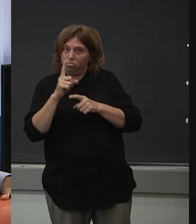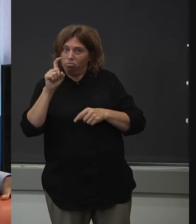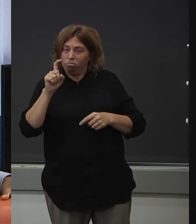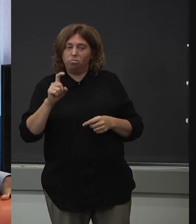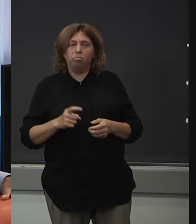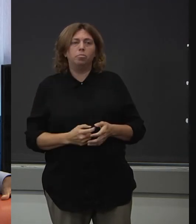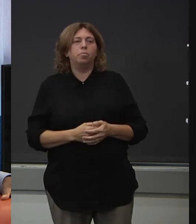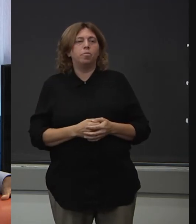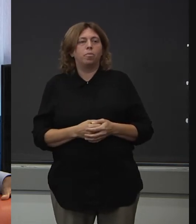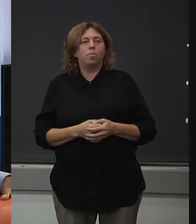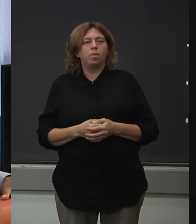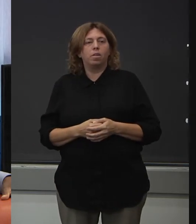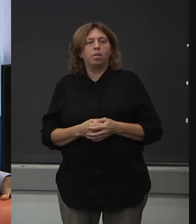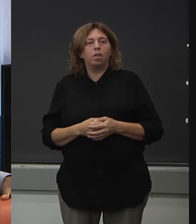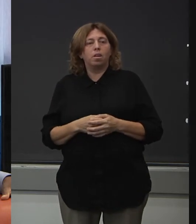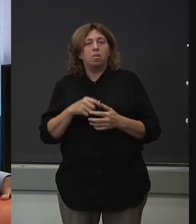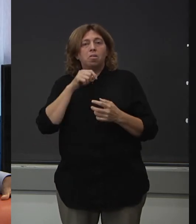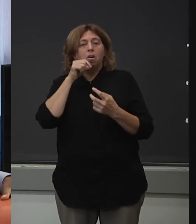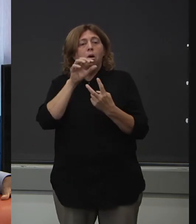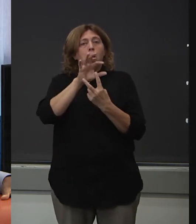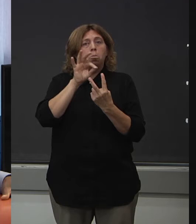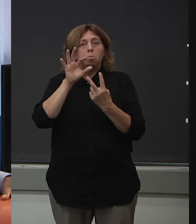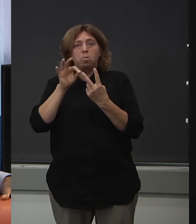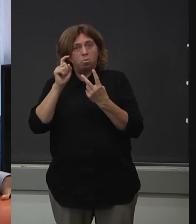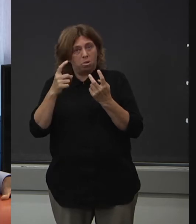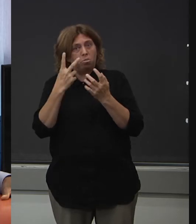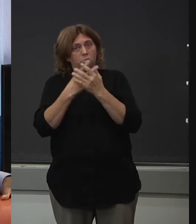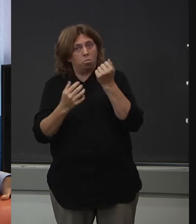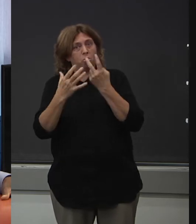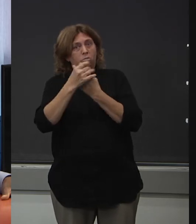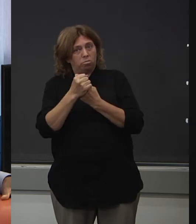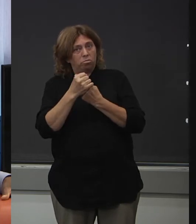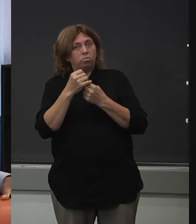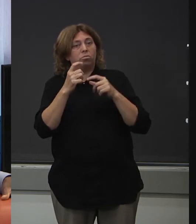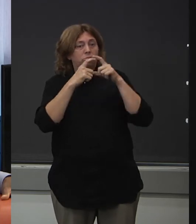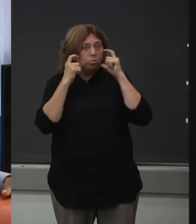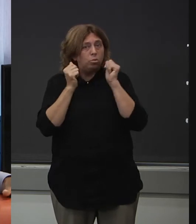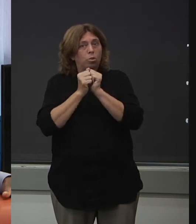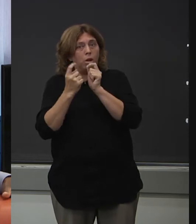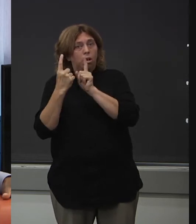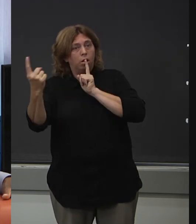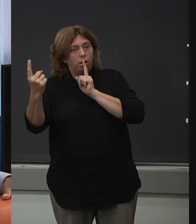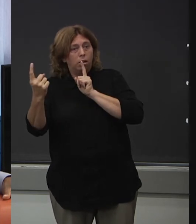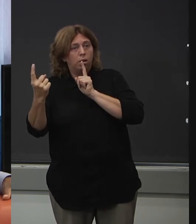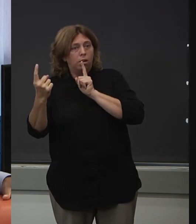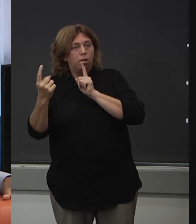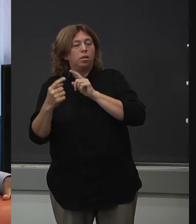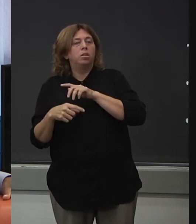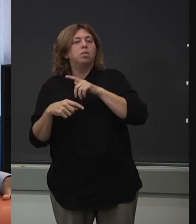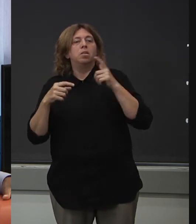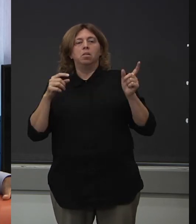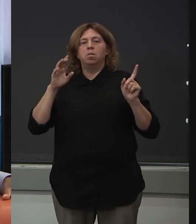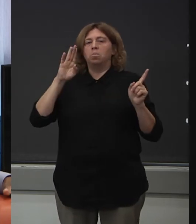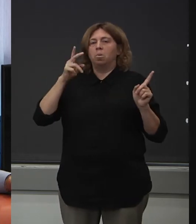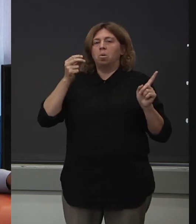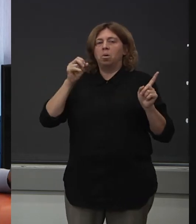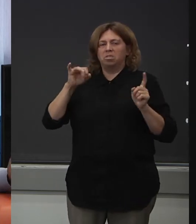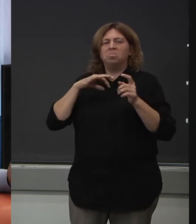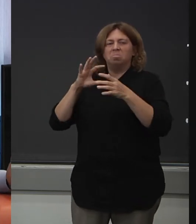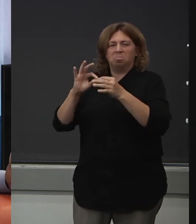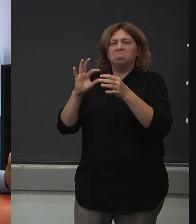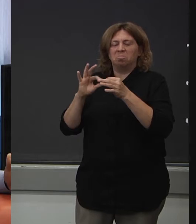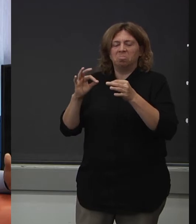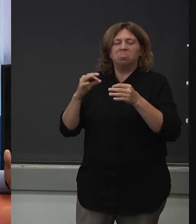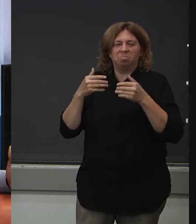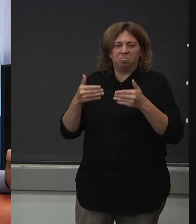or. Do you want to go ahead and take that one? I would be glad to do that. So yes, it's a